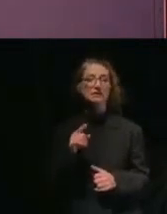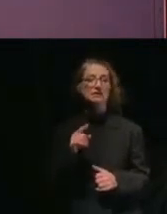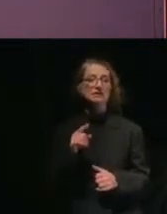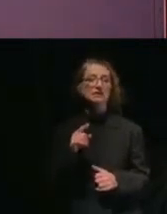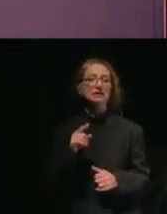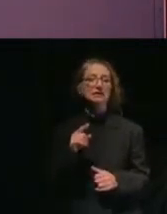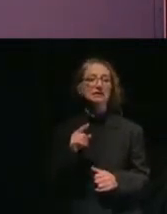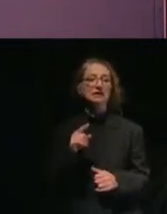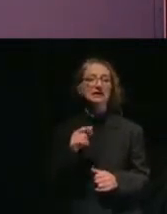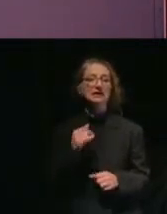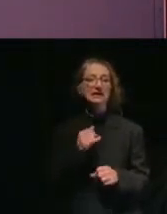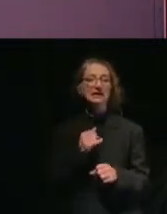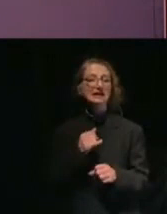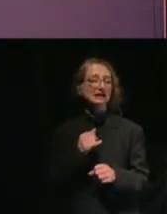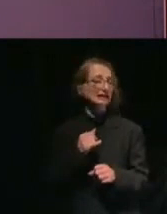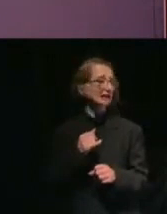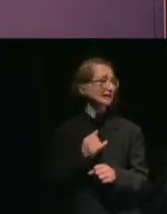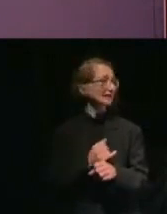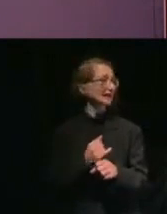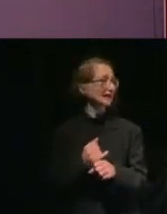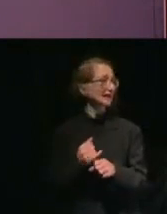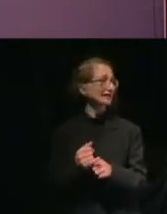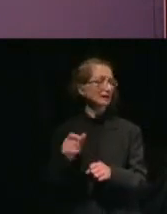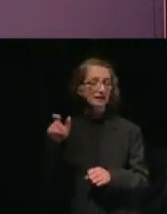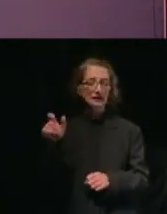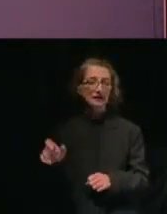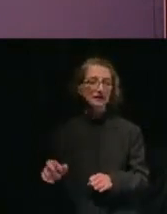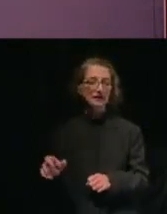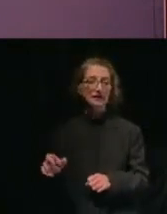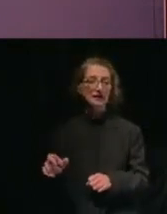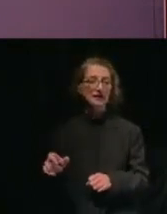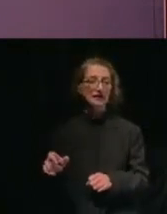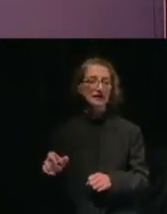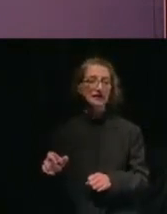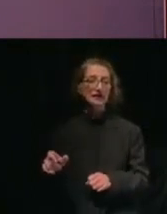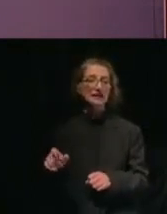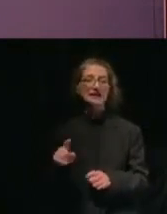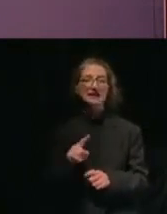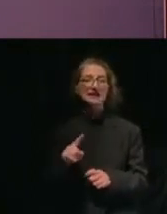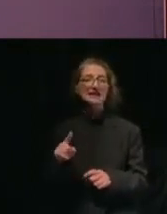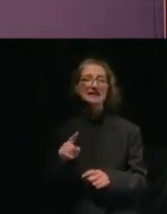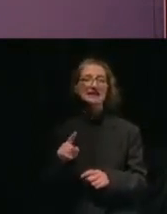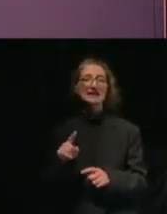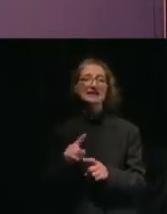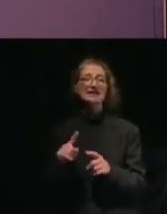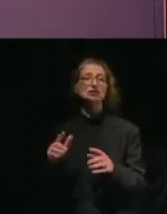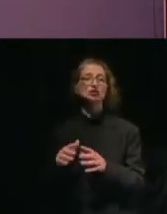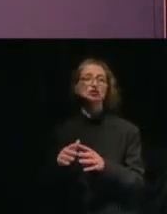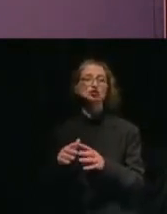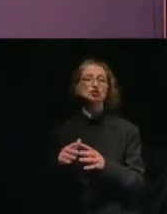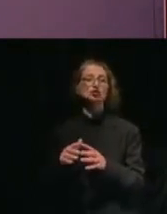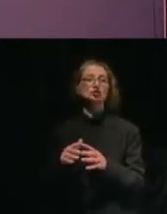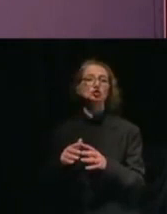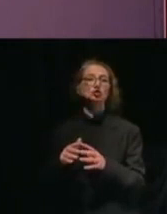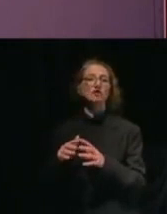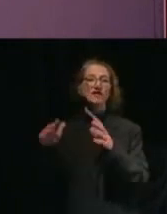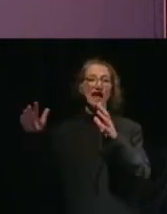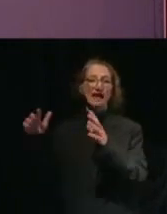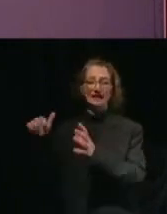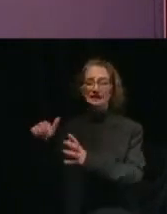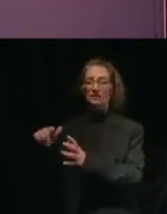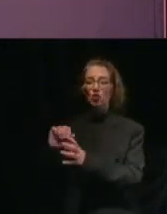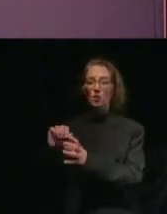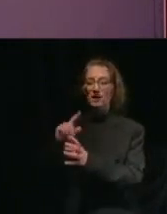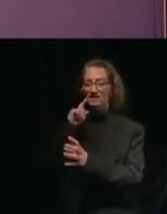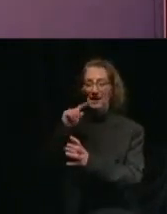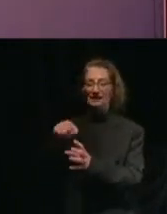With this group, you've got to also always bear in mind that the secondary income, they have to be very careful about expanding that too far, or else they'll endanger